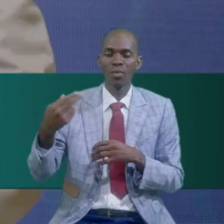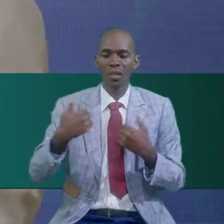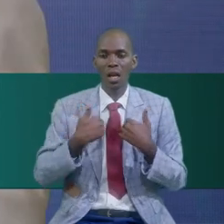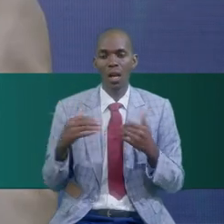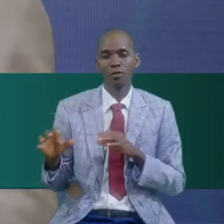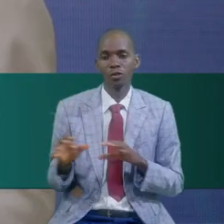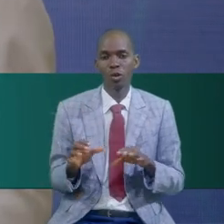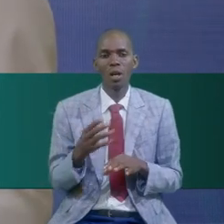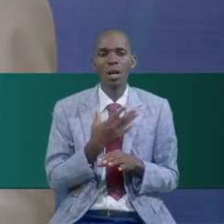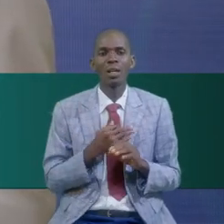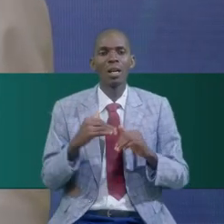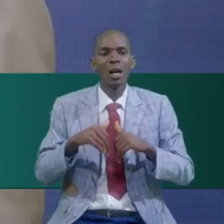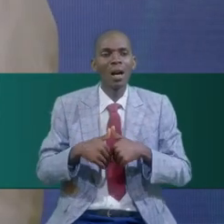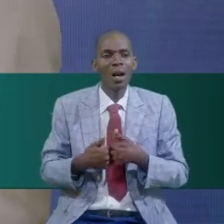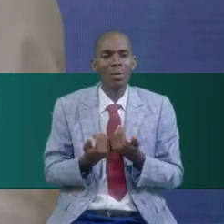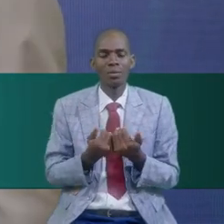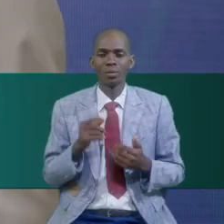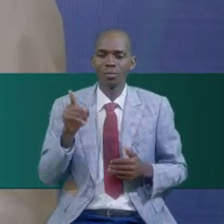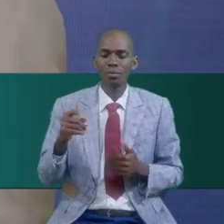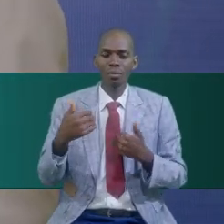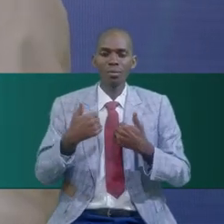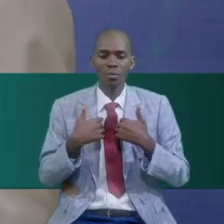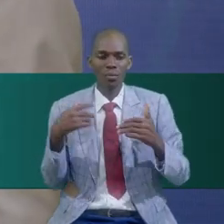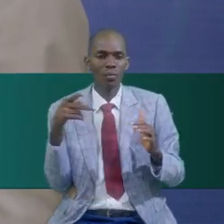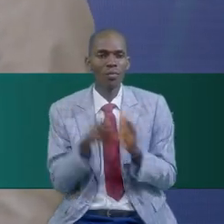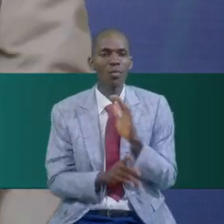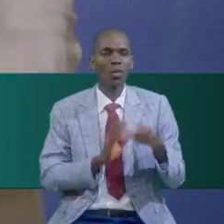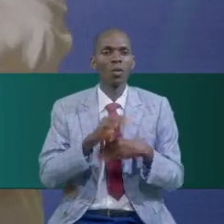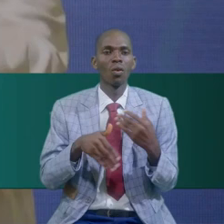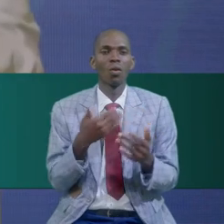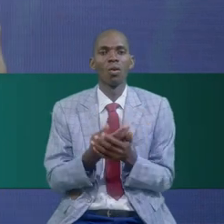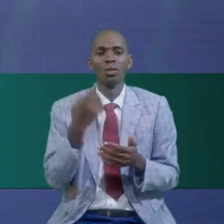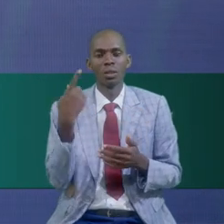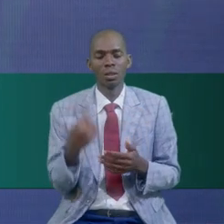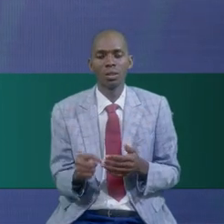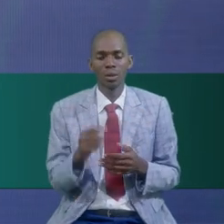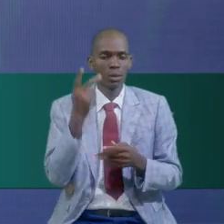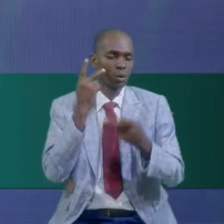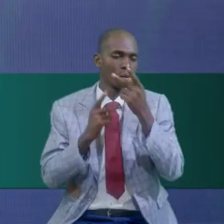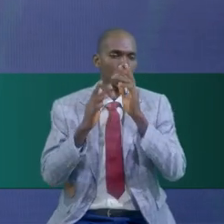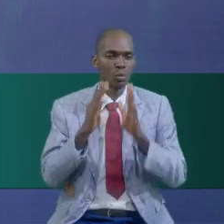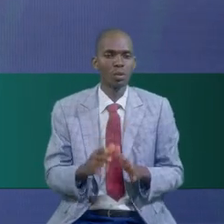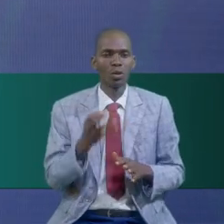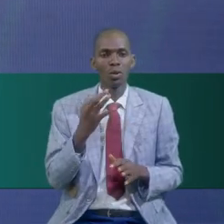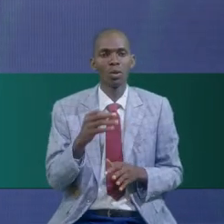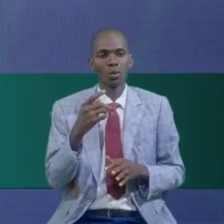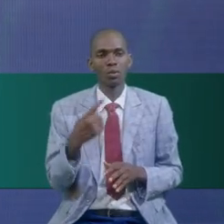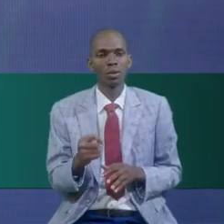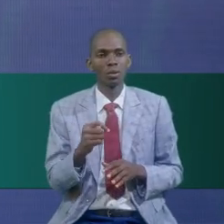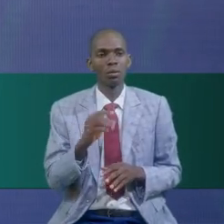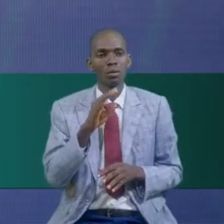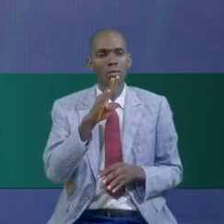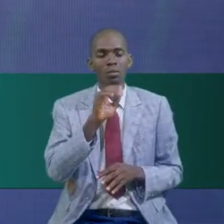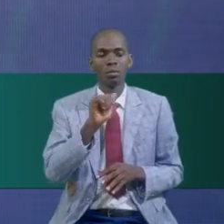how he had slain all the prophets of the sword. Then in verse 2, it says in verse